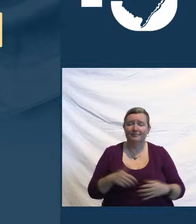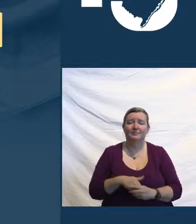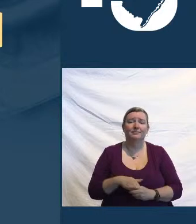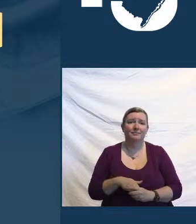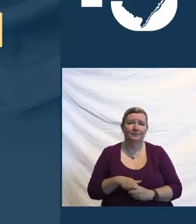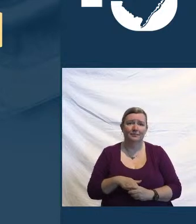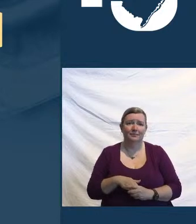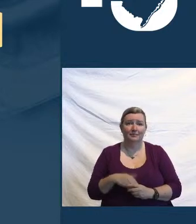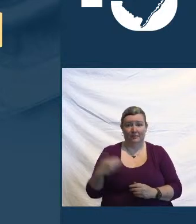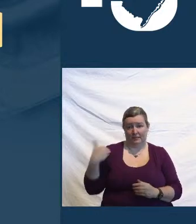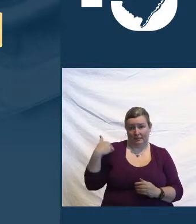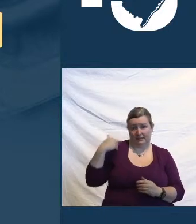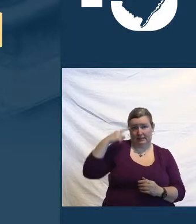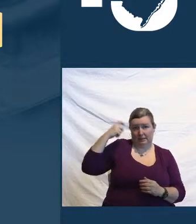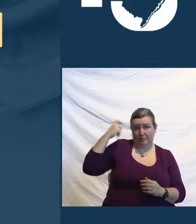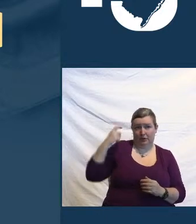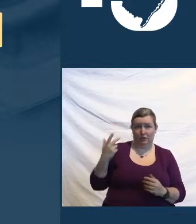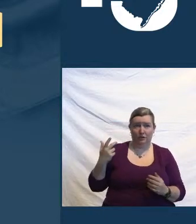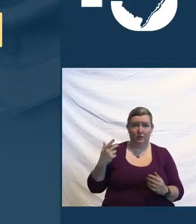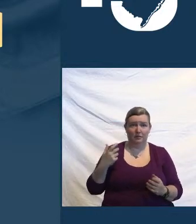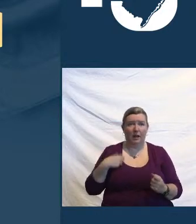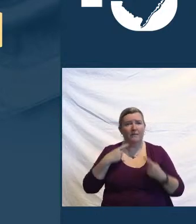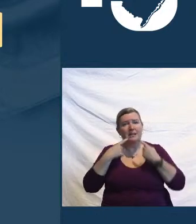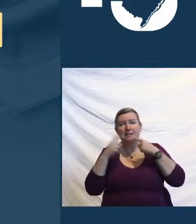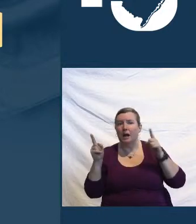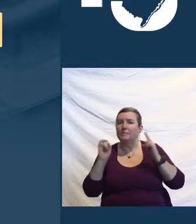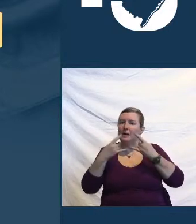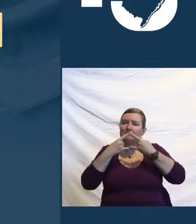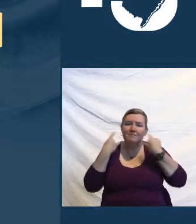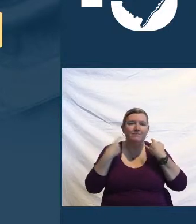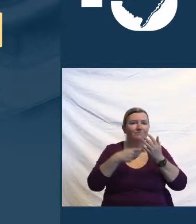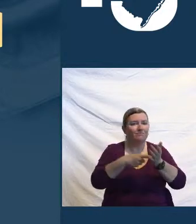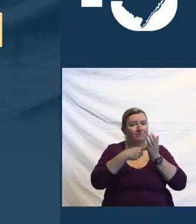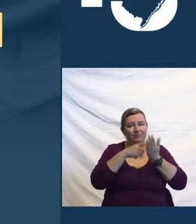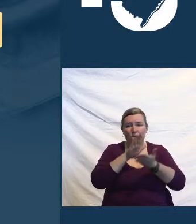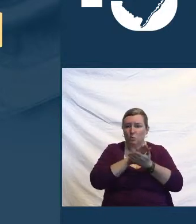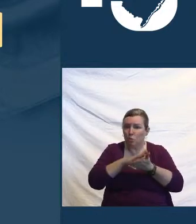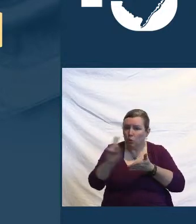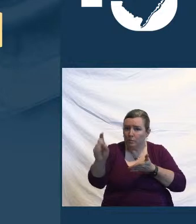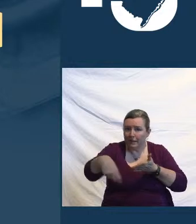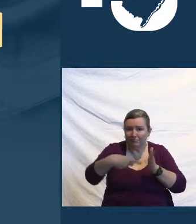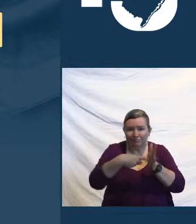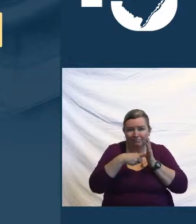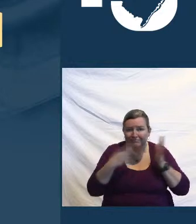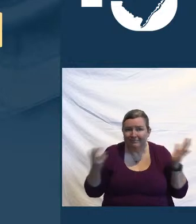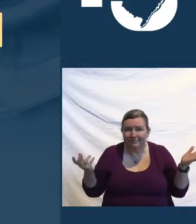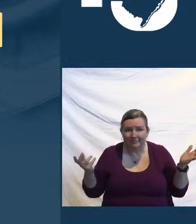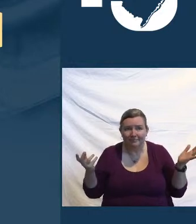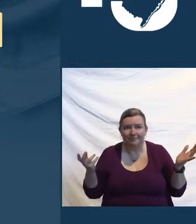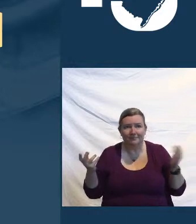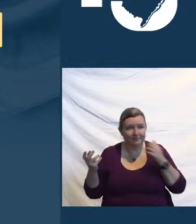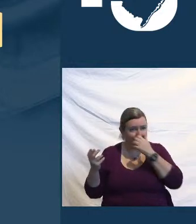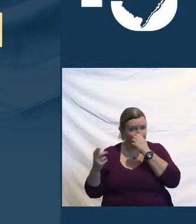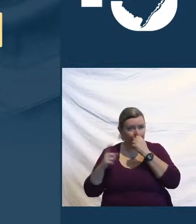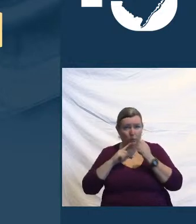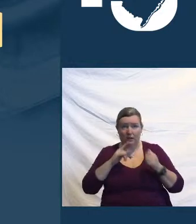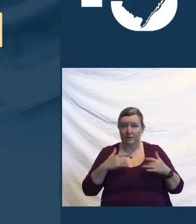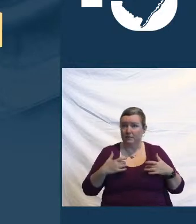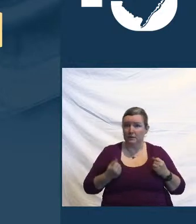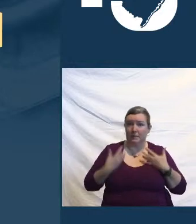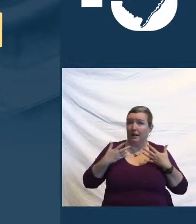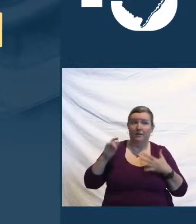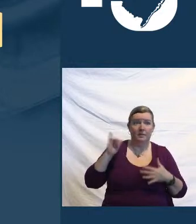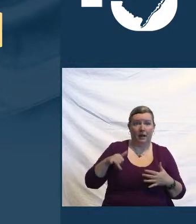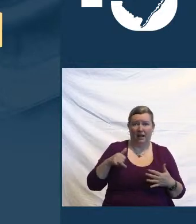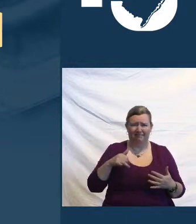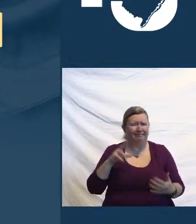would begin the academic year with a masking requirement in place, by the way, a requirement that gave none of us any joy, one of the